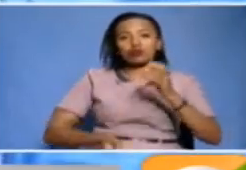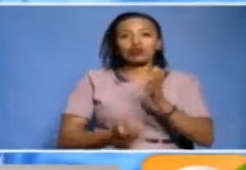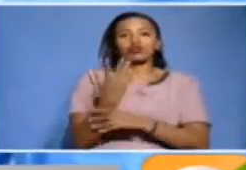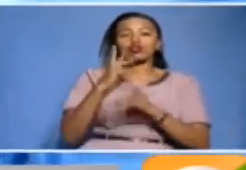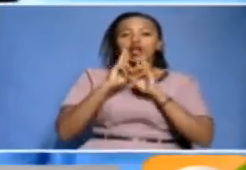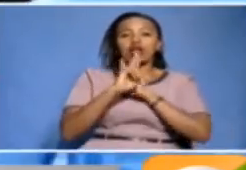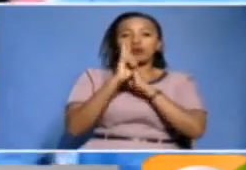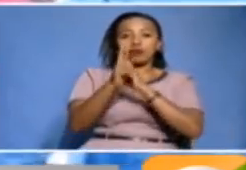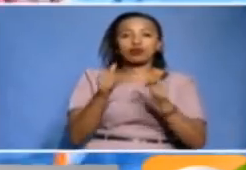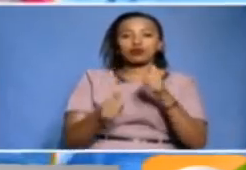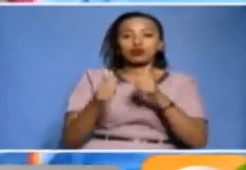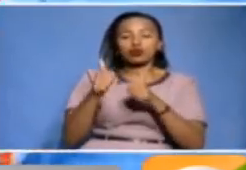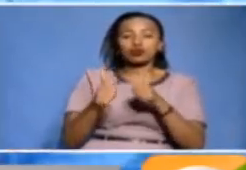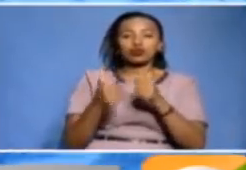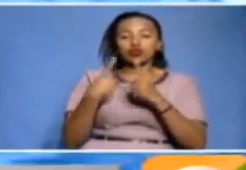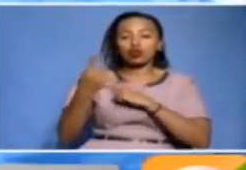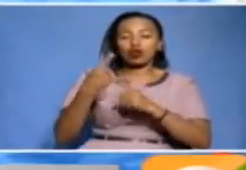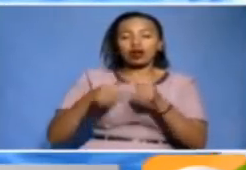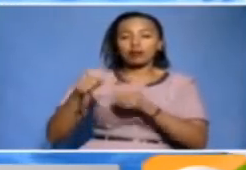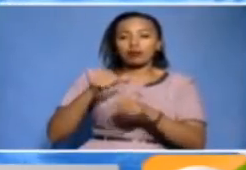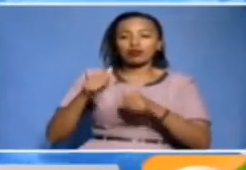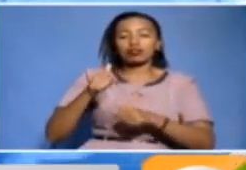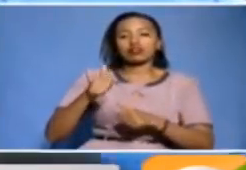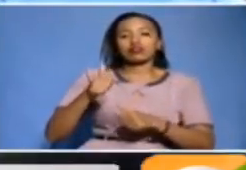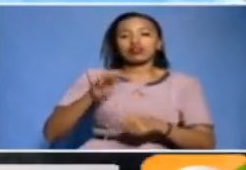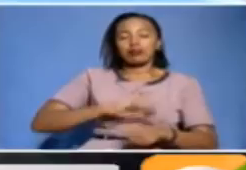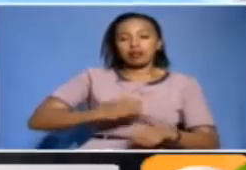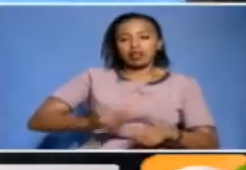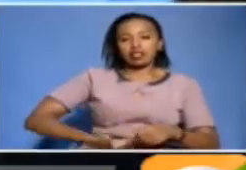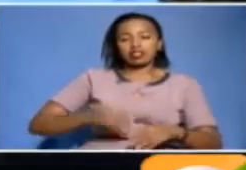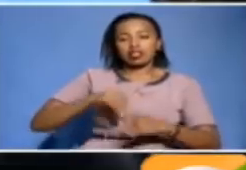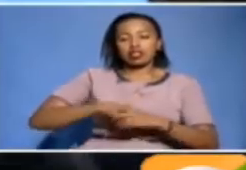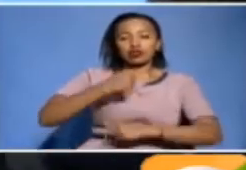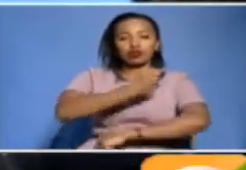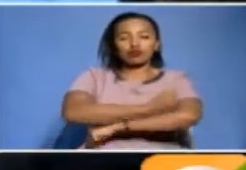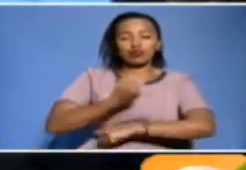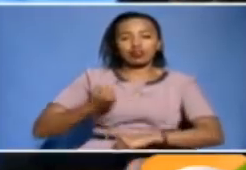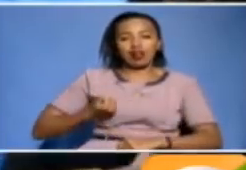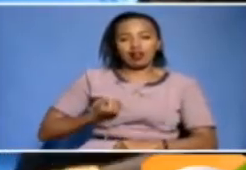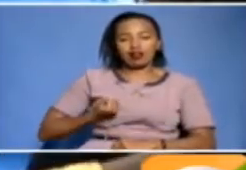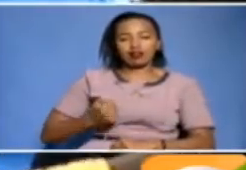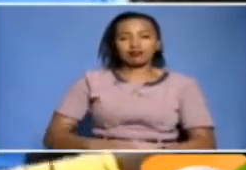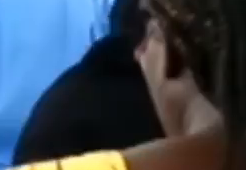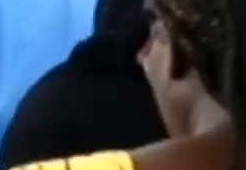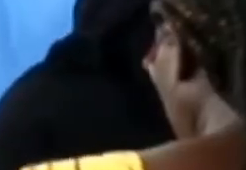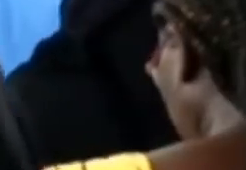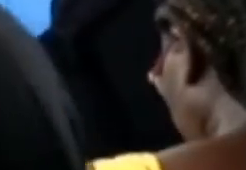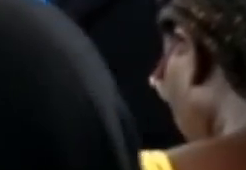itakayoangazia swala hilo la mimba miongoni mwa wasichana wa shule. Raquel Muigai, Runinga Citizen.